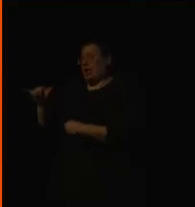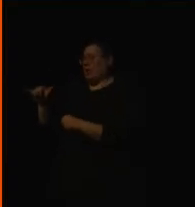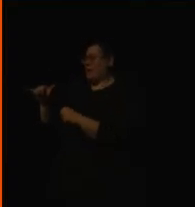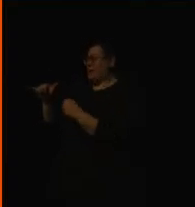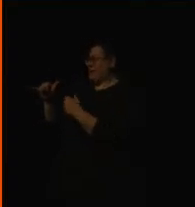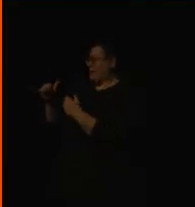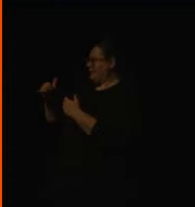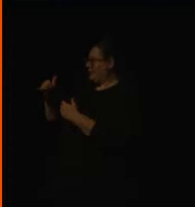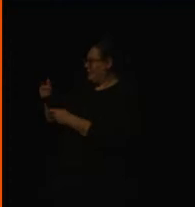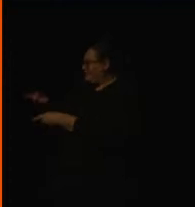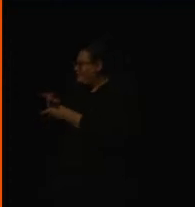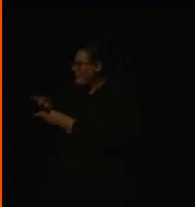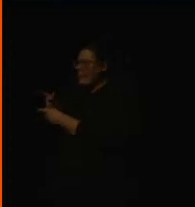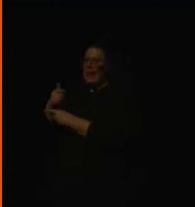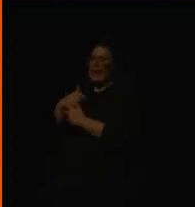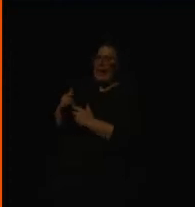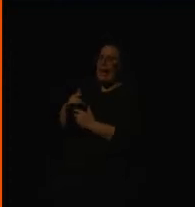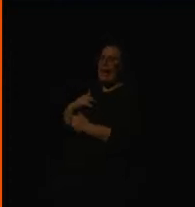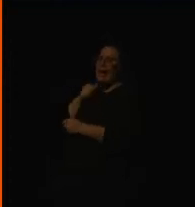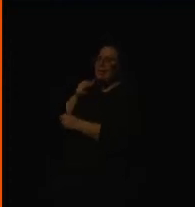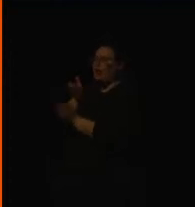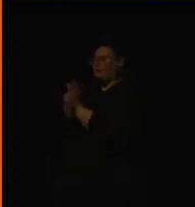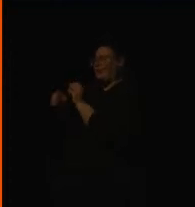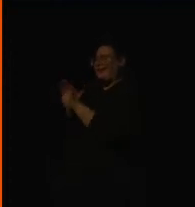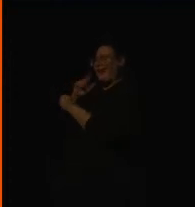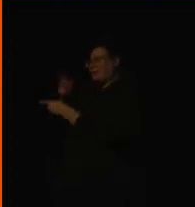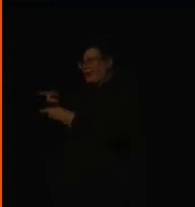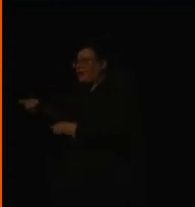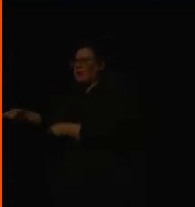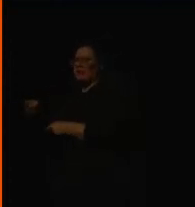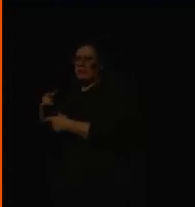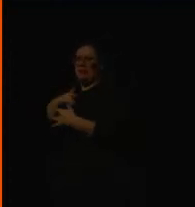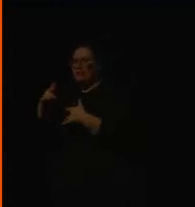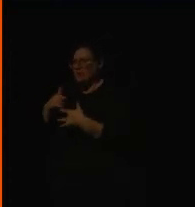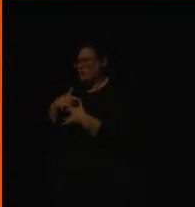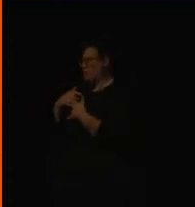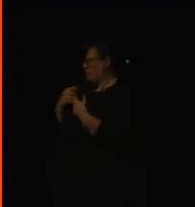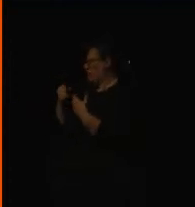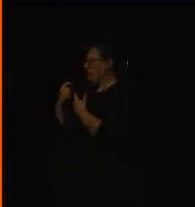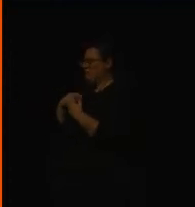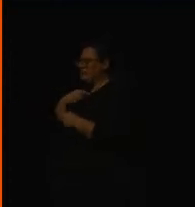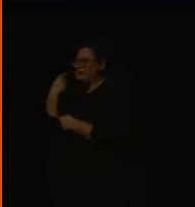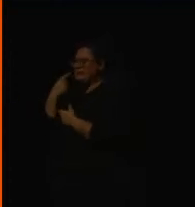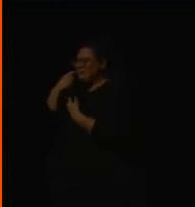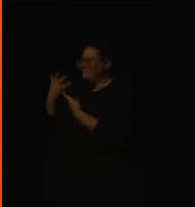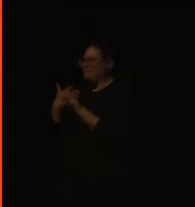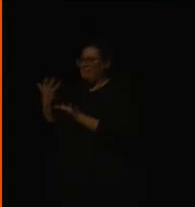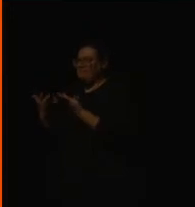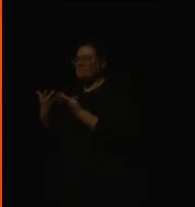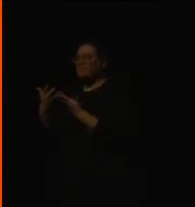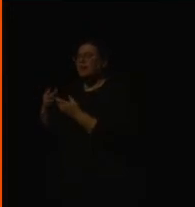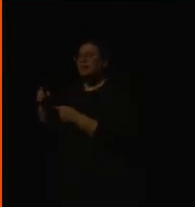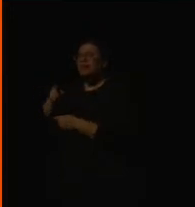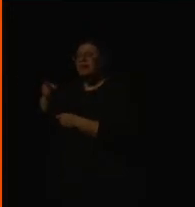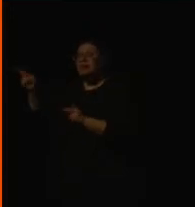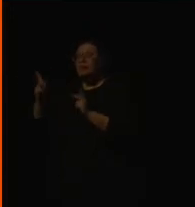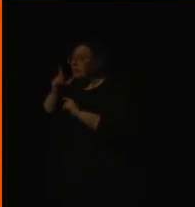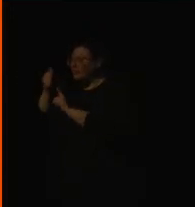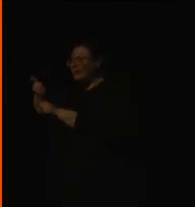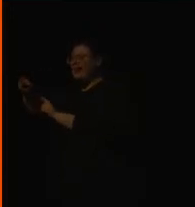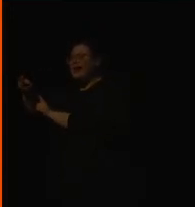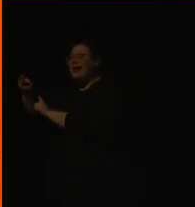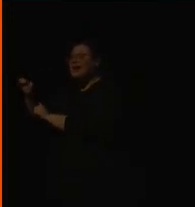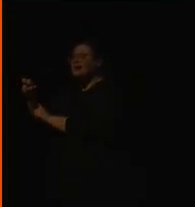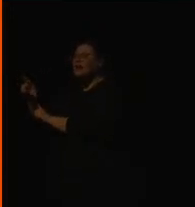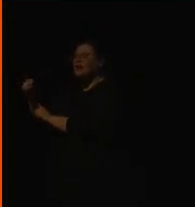as a caretaker, and I really started to get afraid for the chances we were taking out on the road, the heroes that appeared then, you know, so I'm